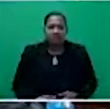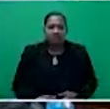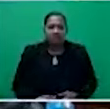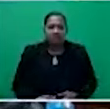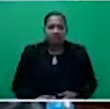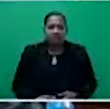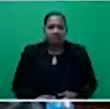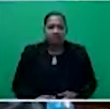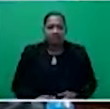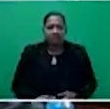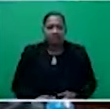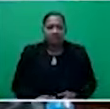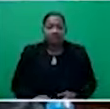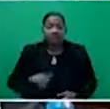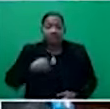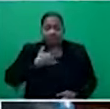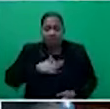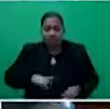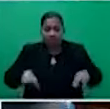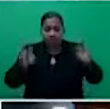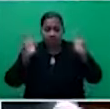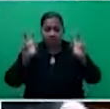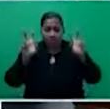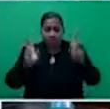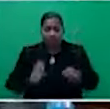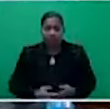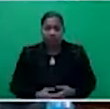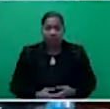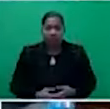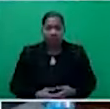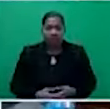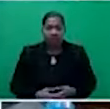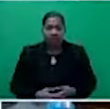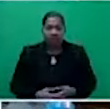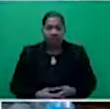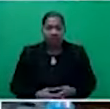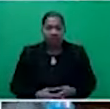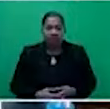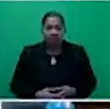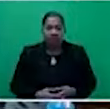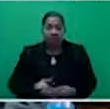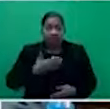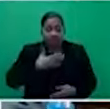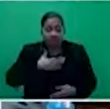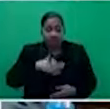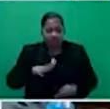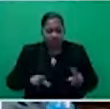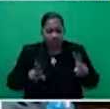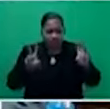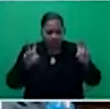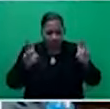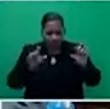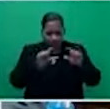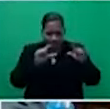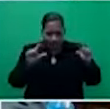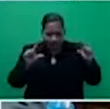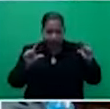to quote, sir. Mr. Speaker, sir, I want to quote. And this is